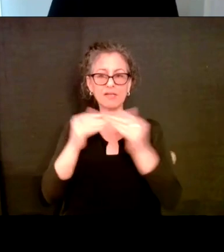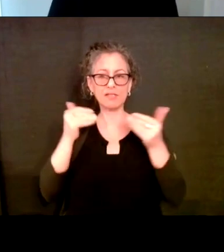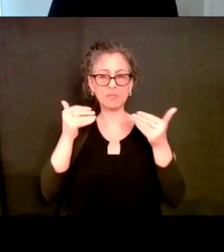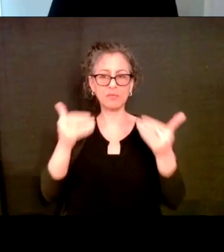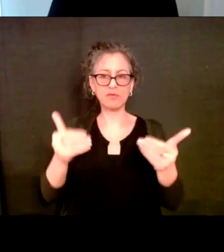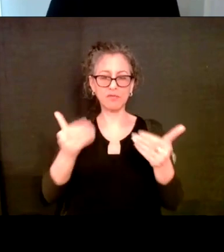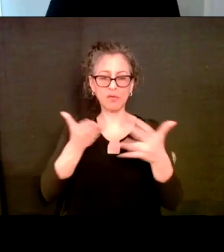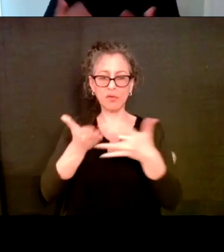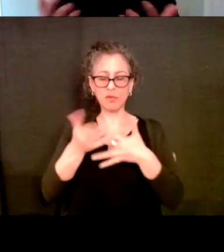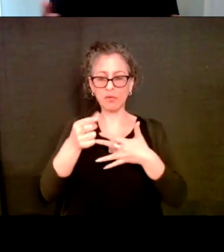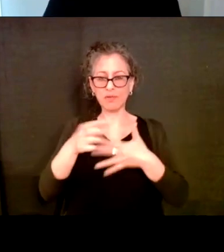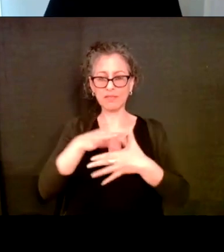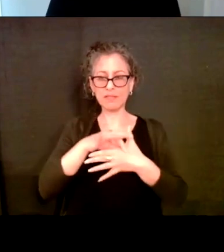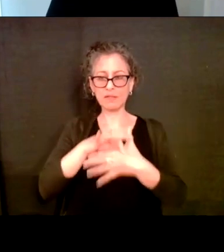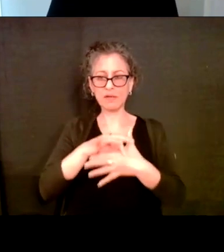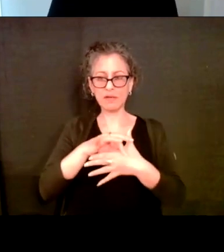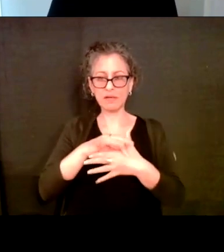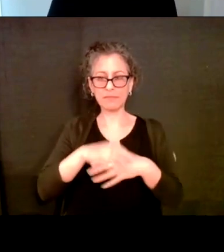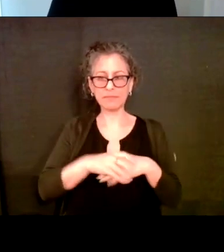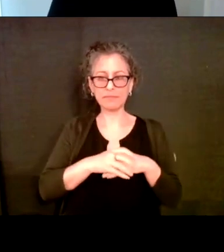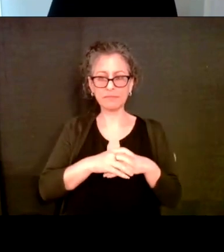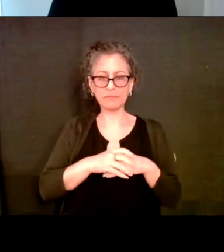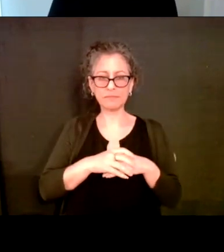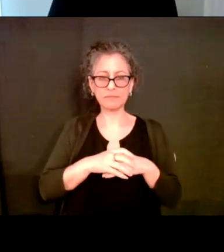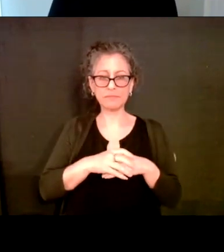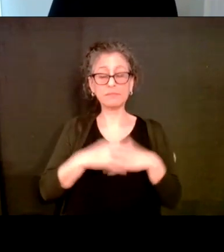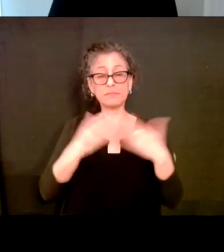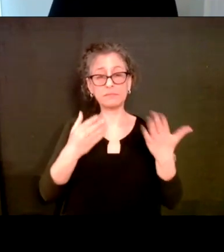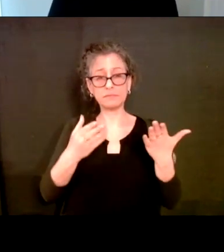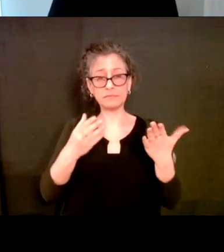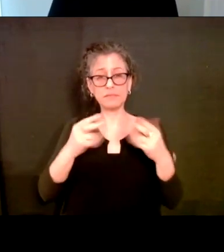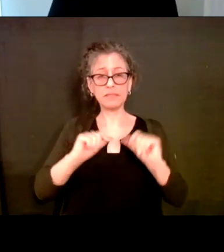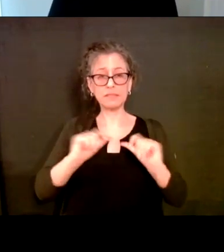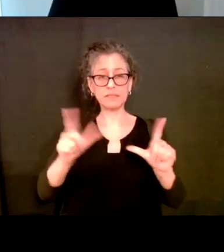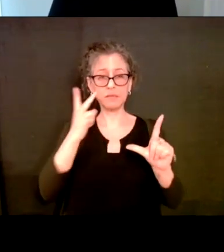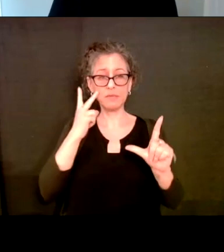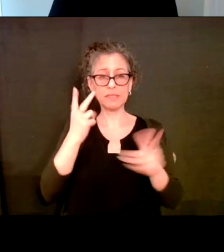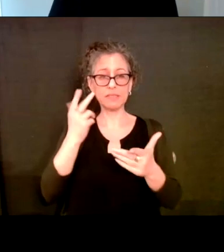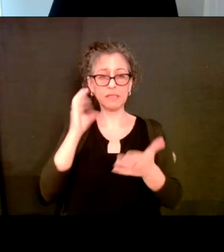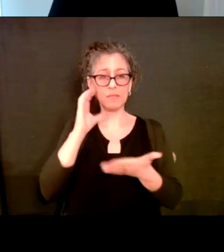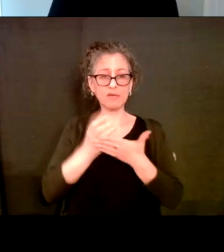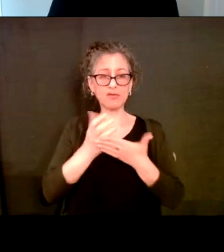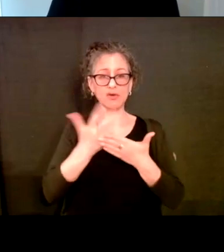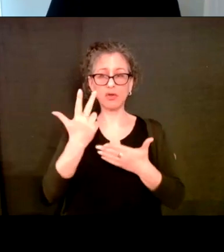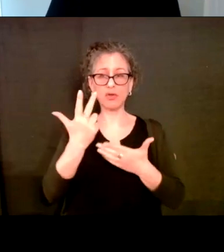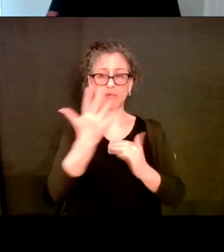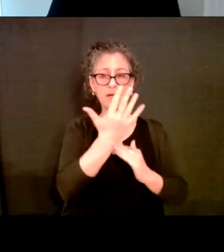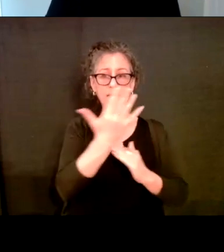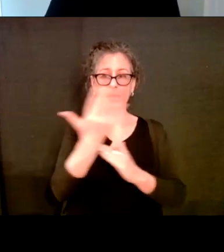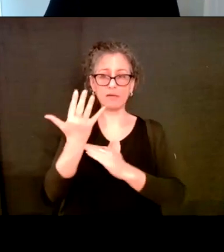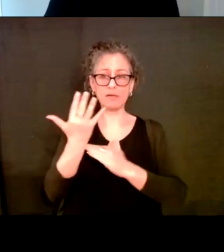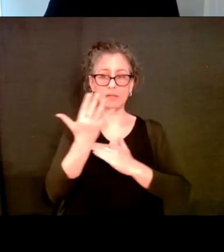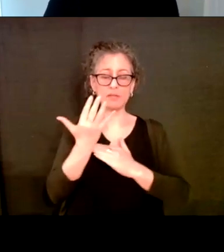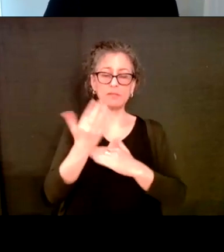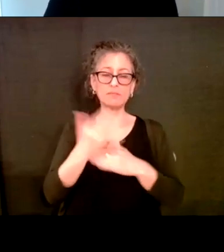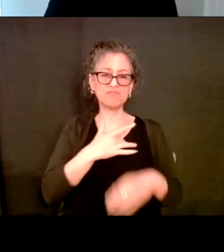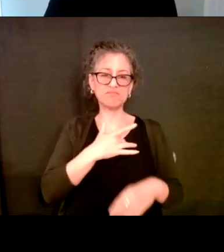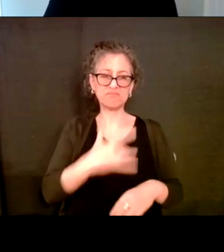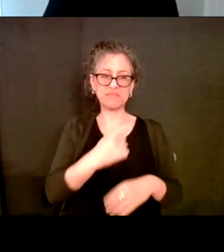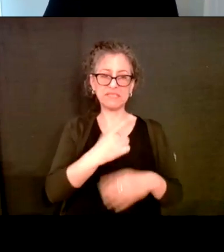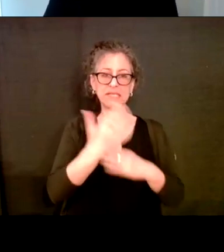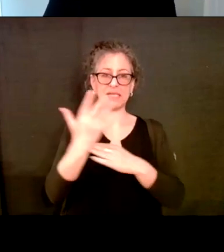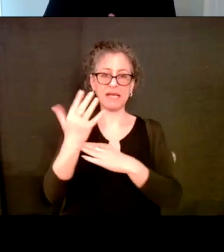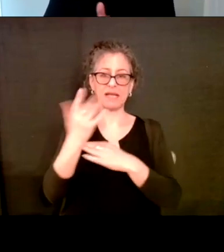this content. And on this slide, you see a picture of 3 candles burning. Oftentimes candles are